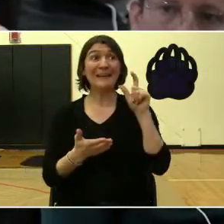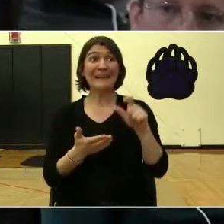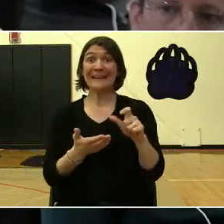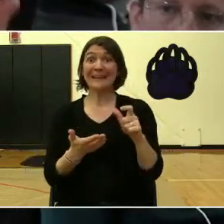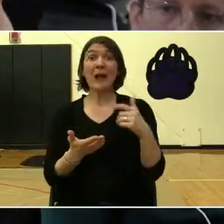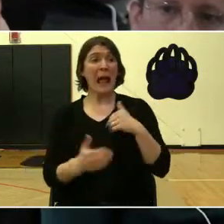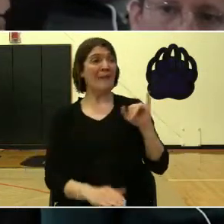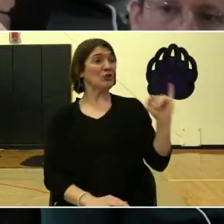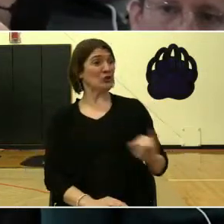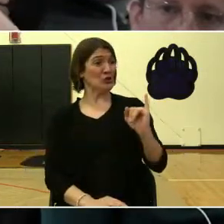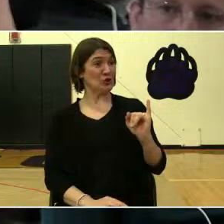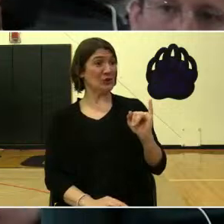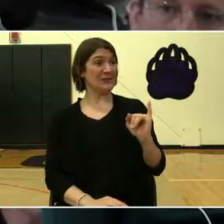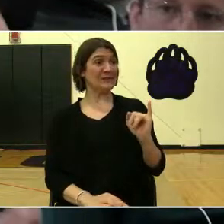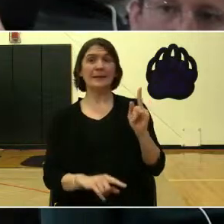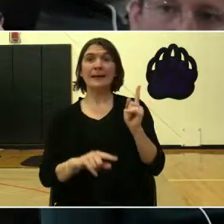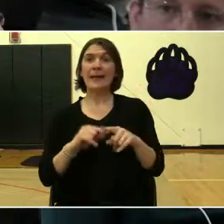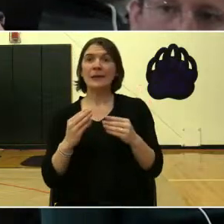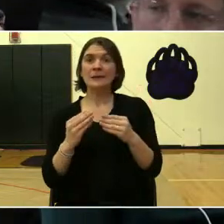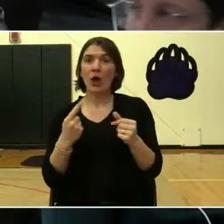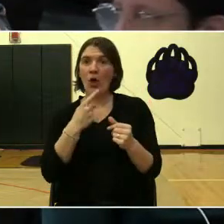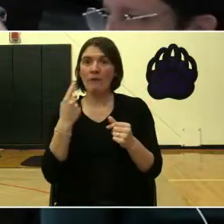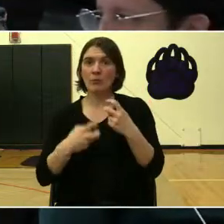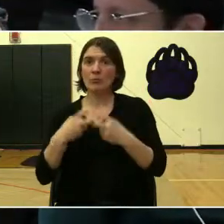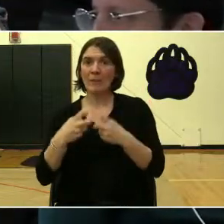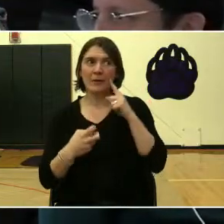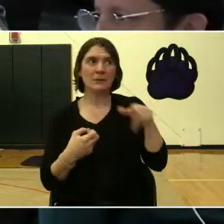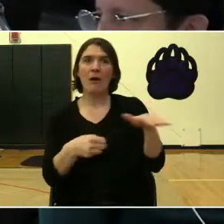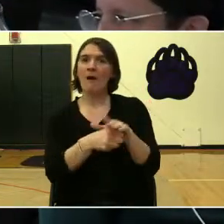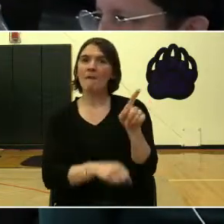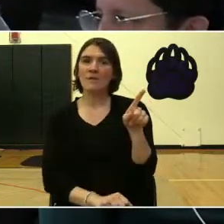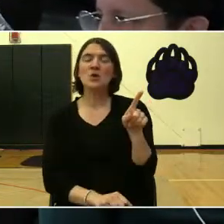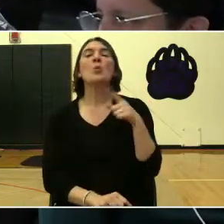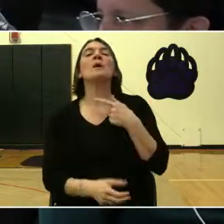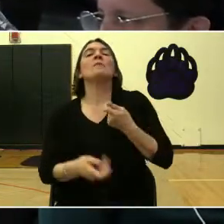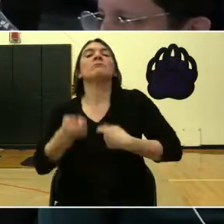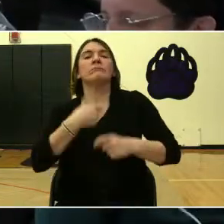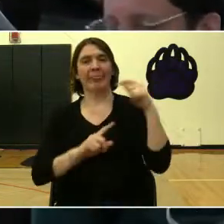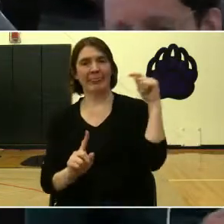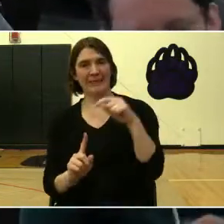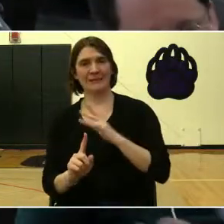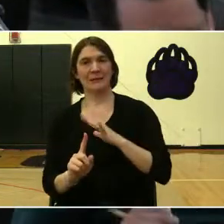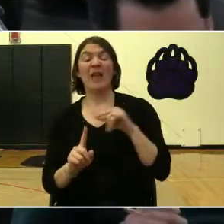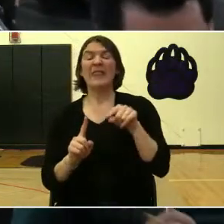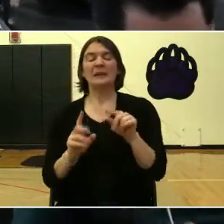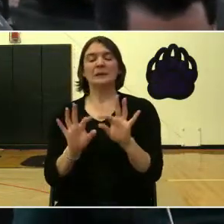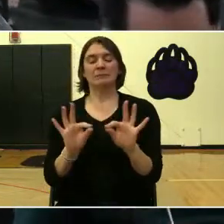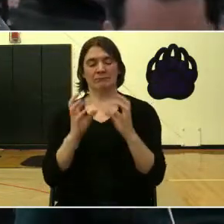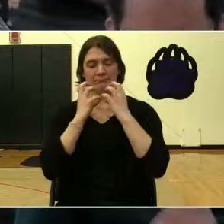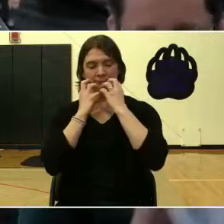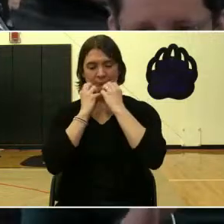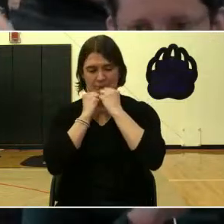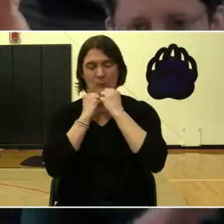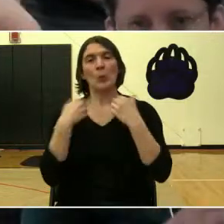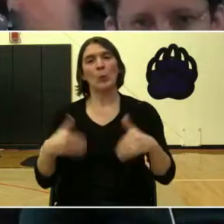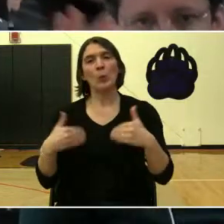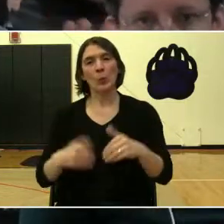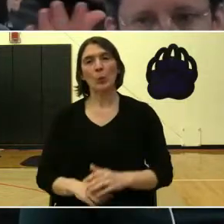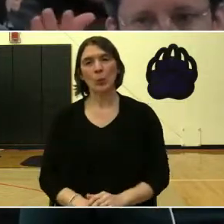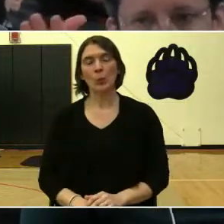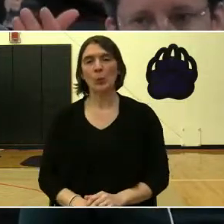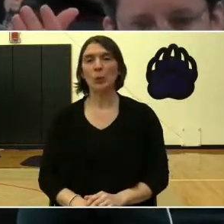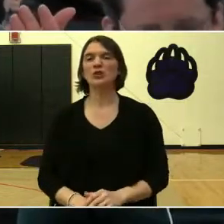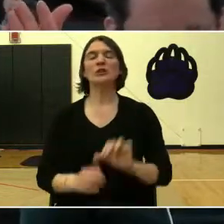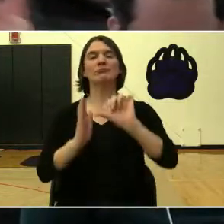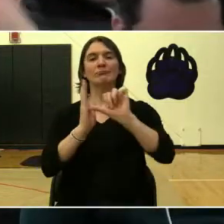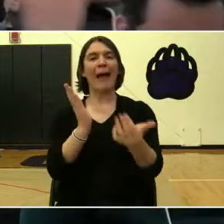are on Medicaid and unable to resolve mouth issues which as we all know can lead to death so I find this one particularly important and just wanted